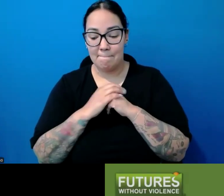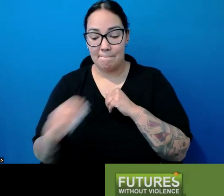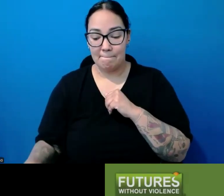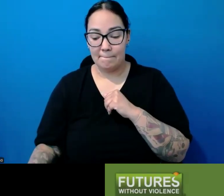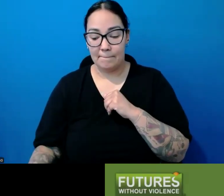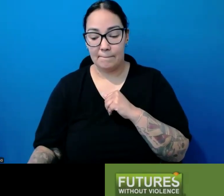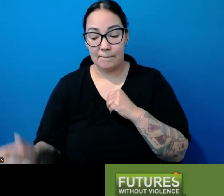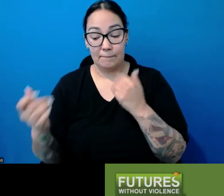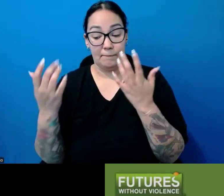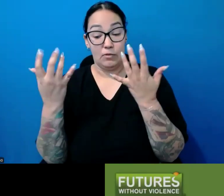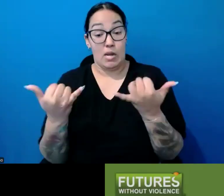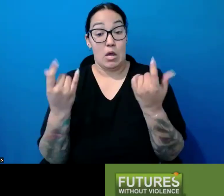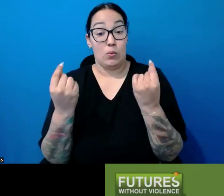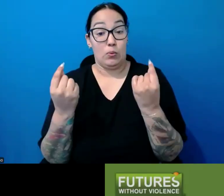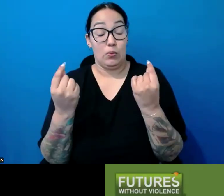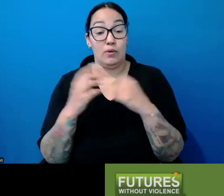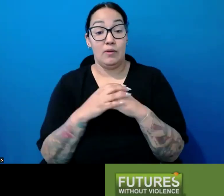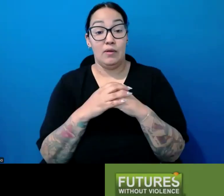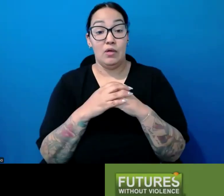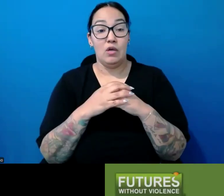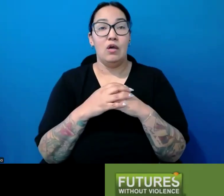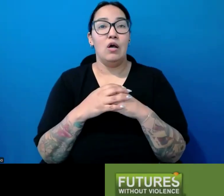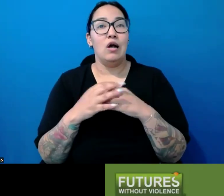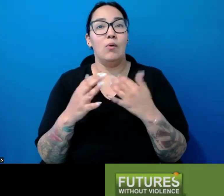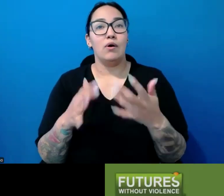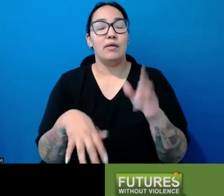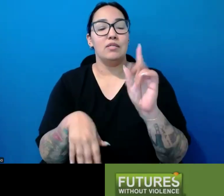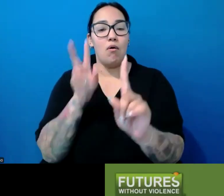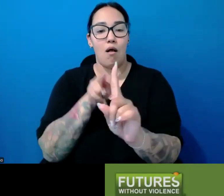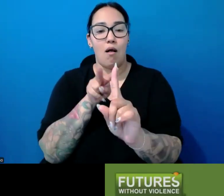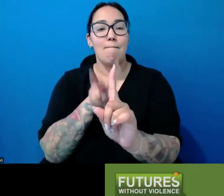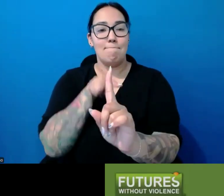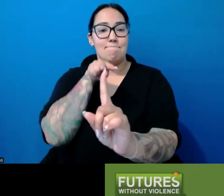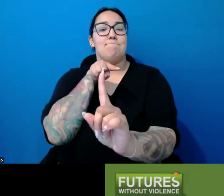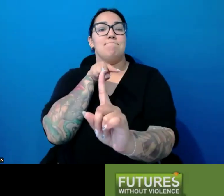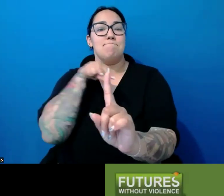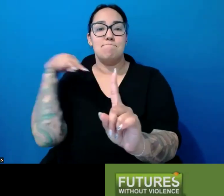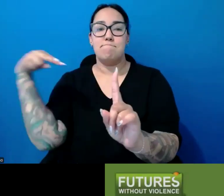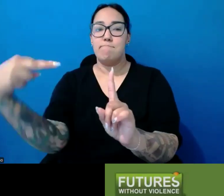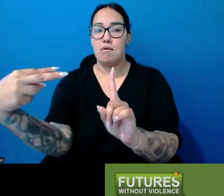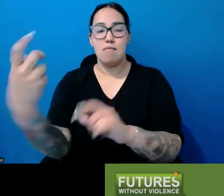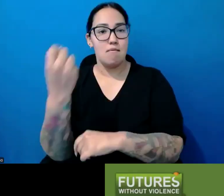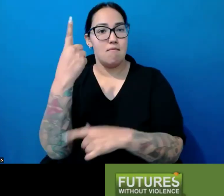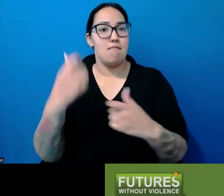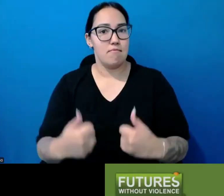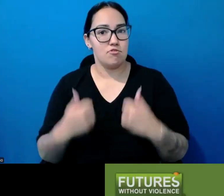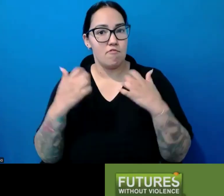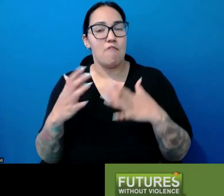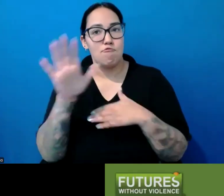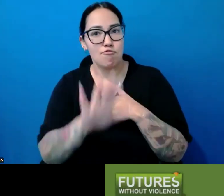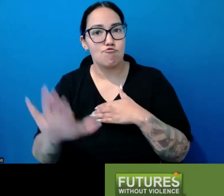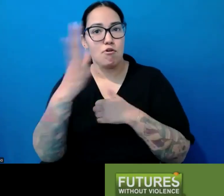to do is we're going to zoom out a bit to understand what survivors of trafficking across the nation